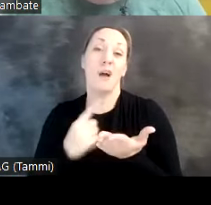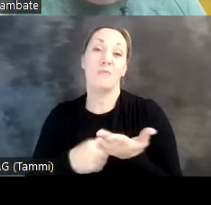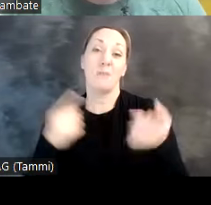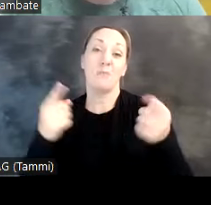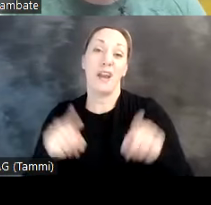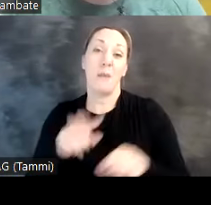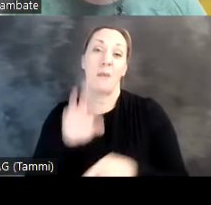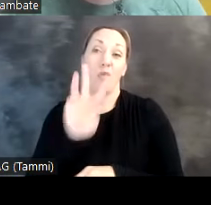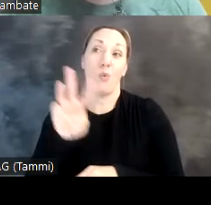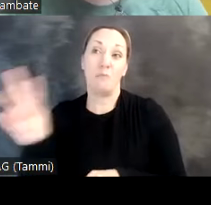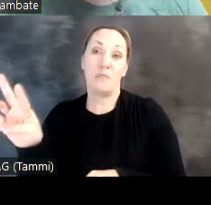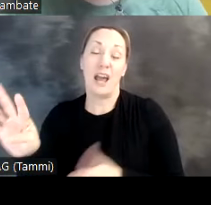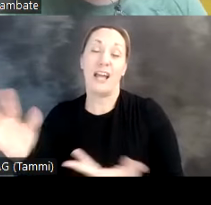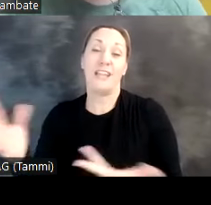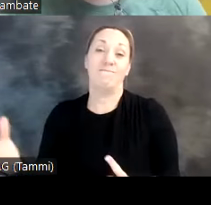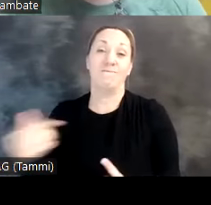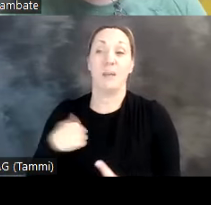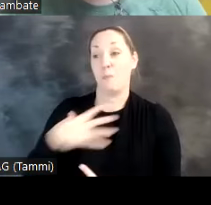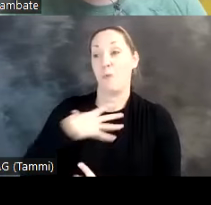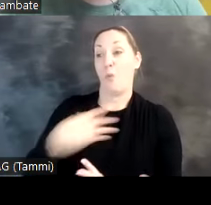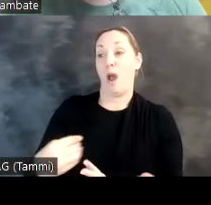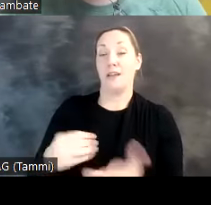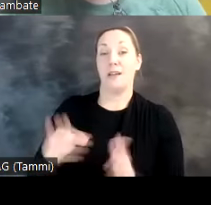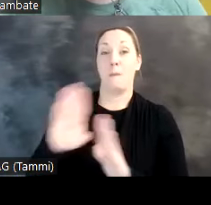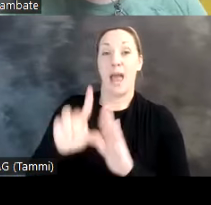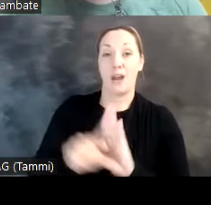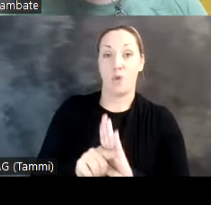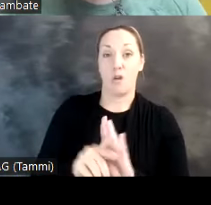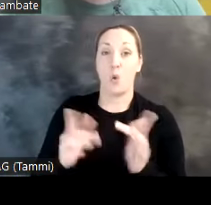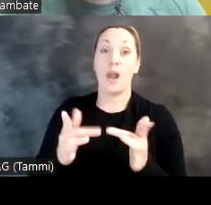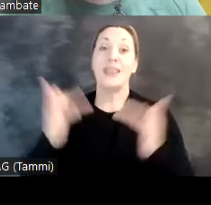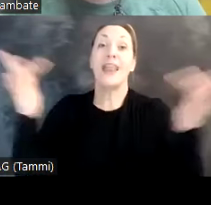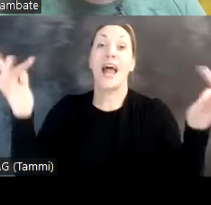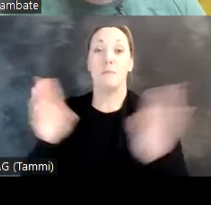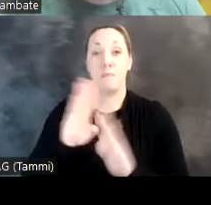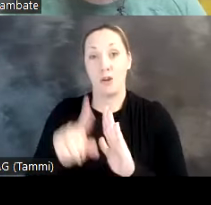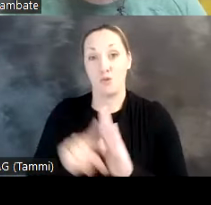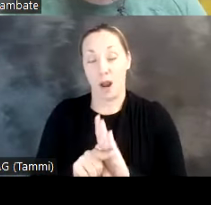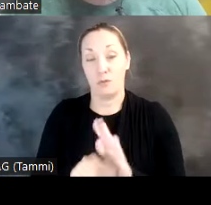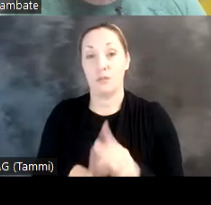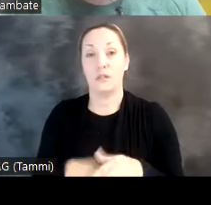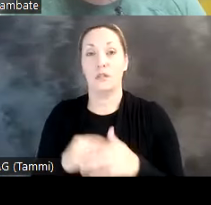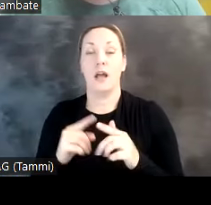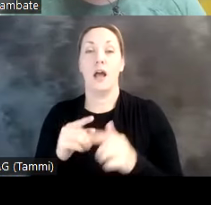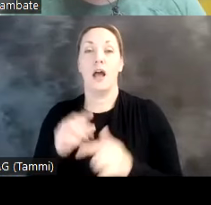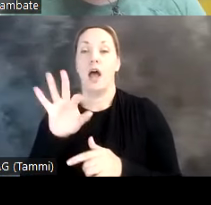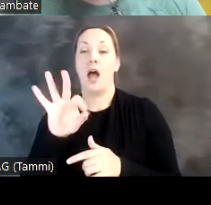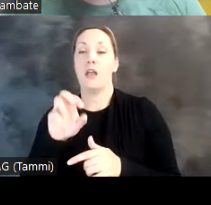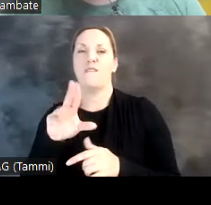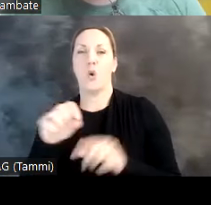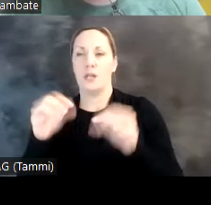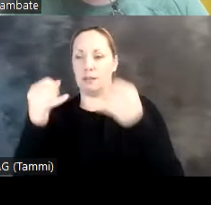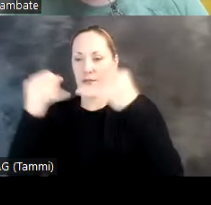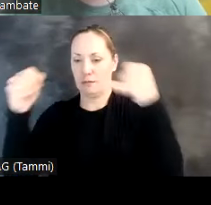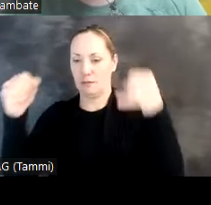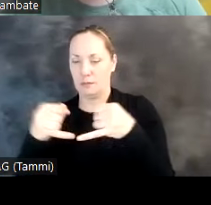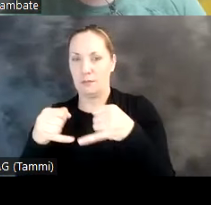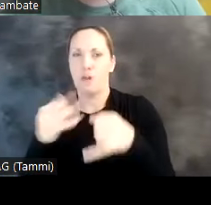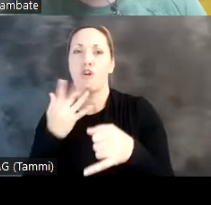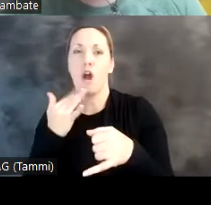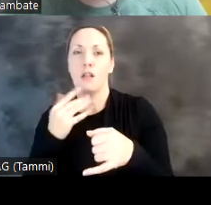would be a white color background or light background used, and the focus indicator color also will be